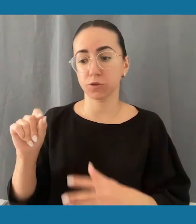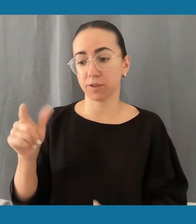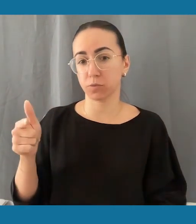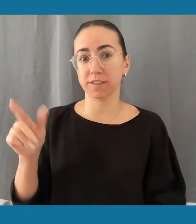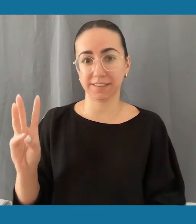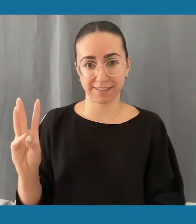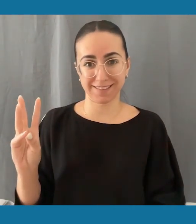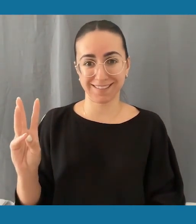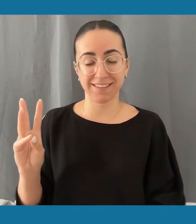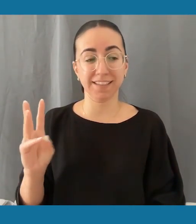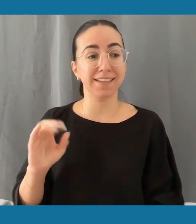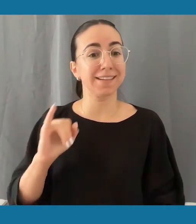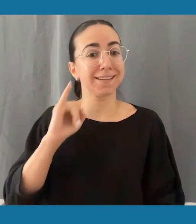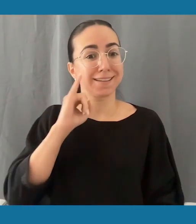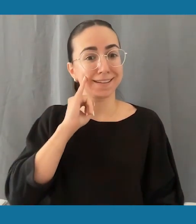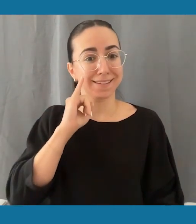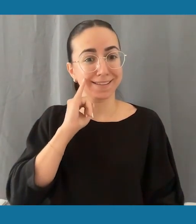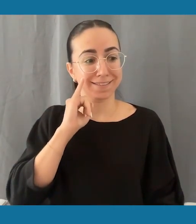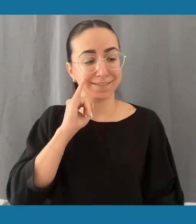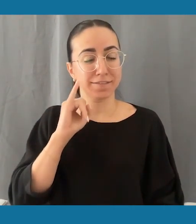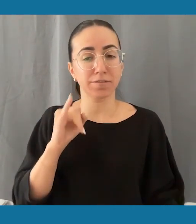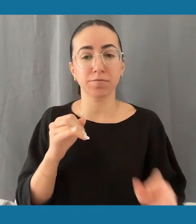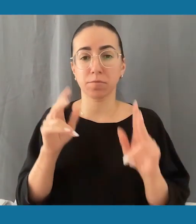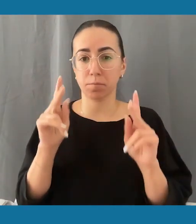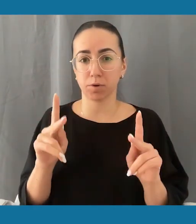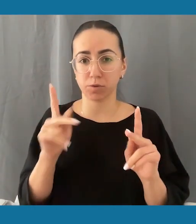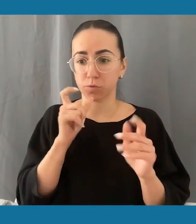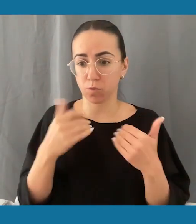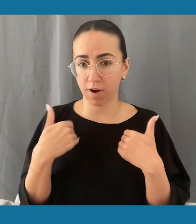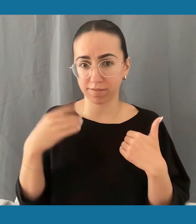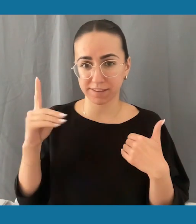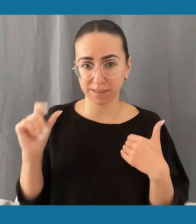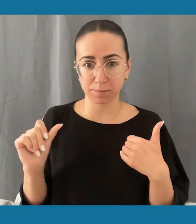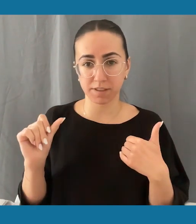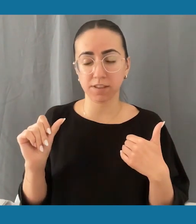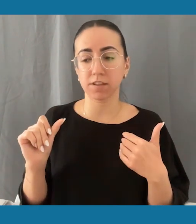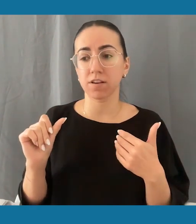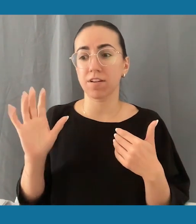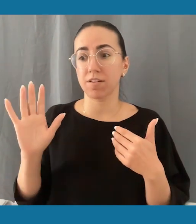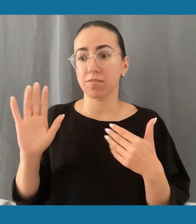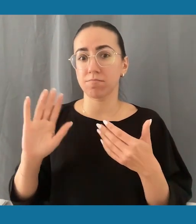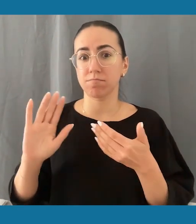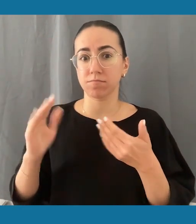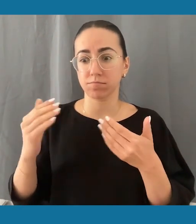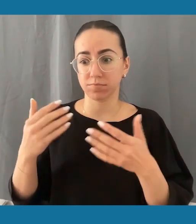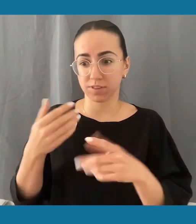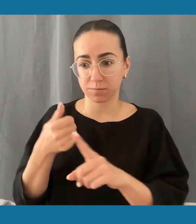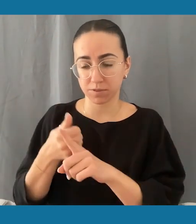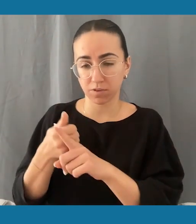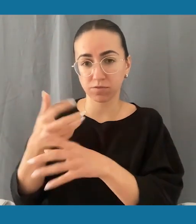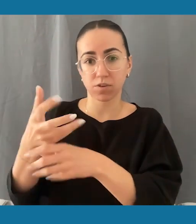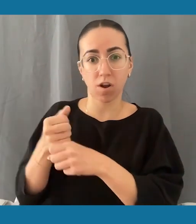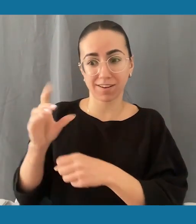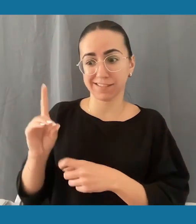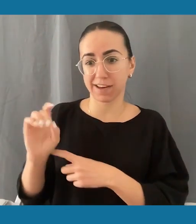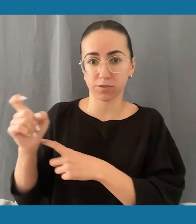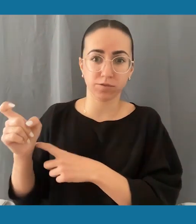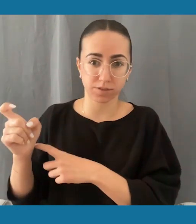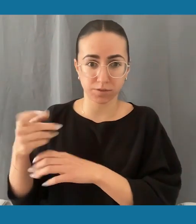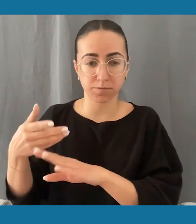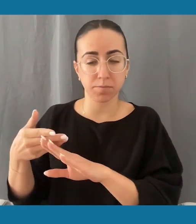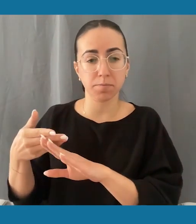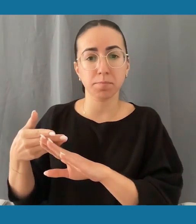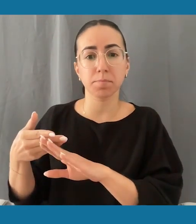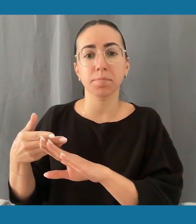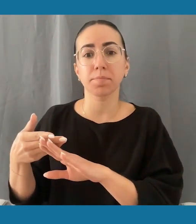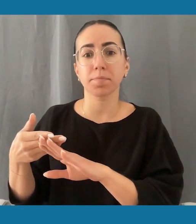long as the disabling condition had its onset prior to a person's